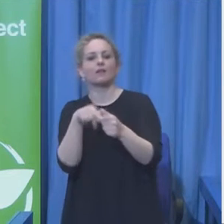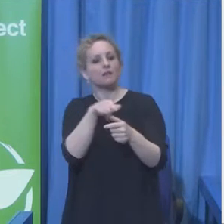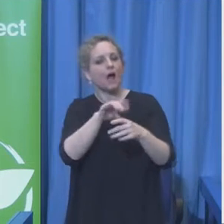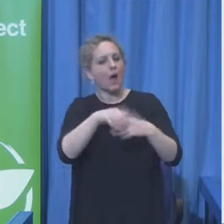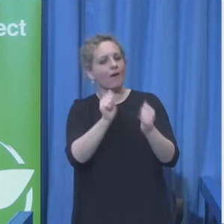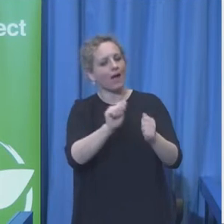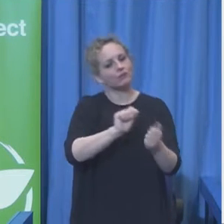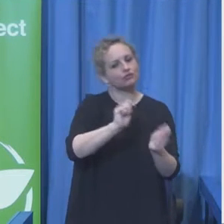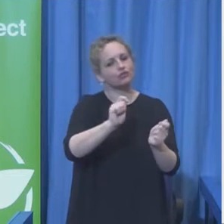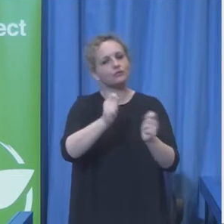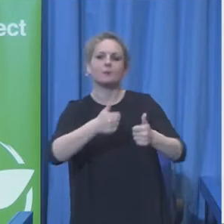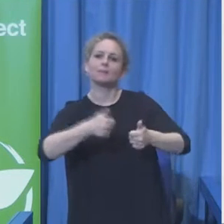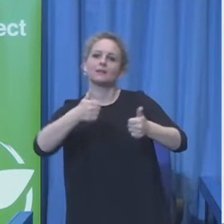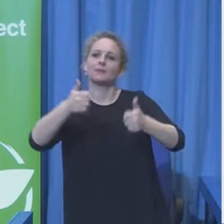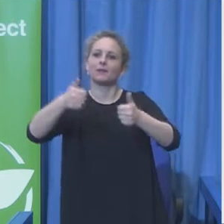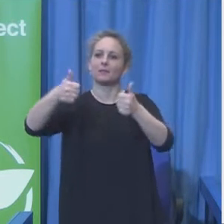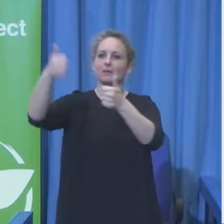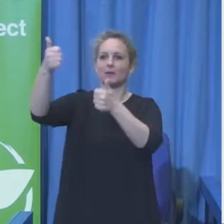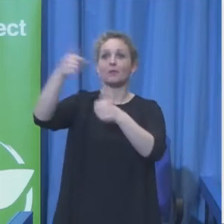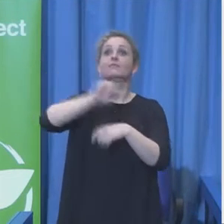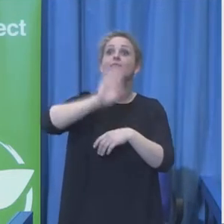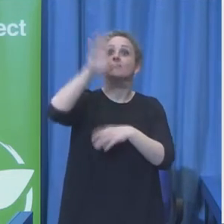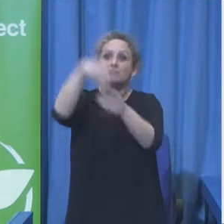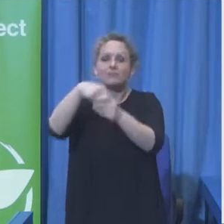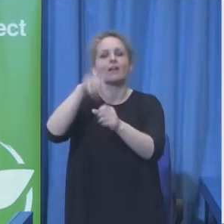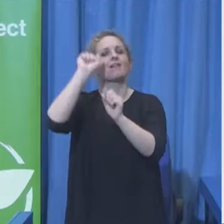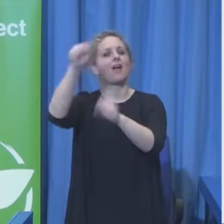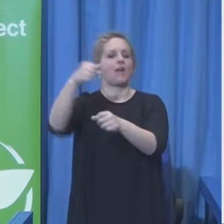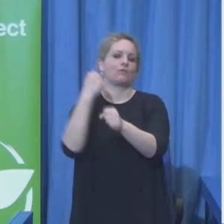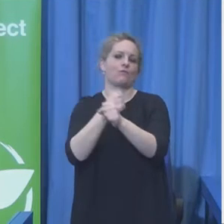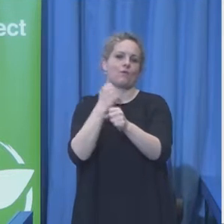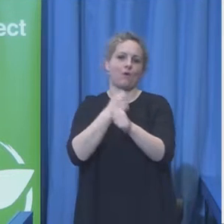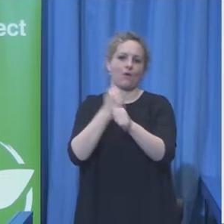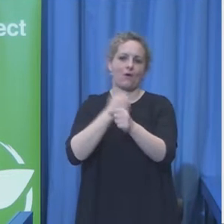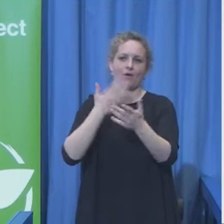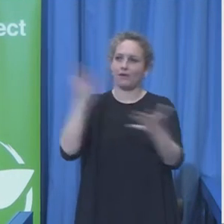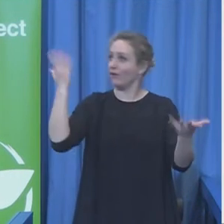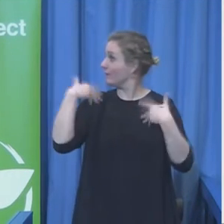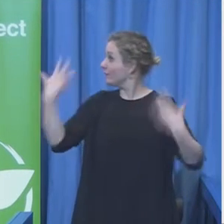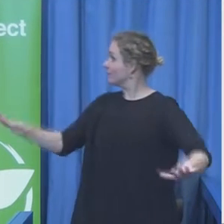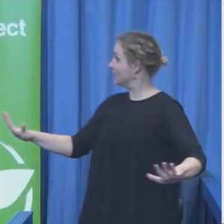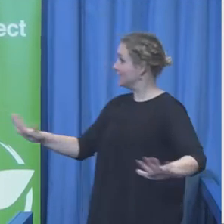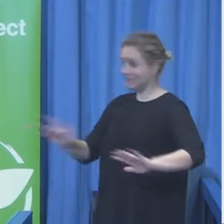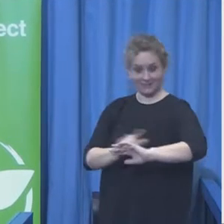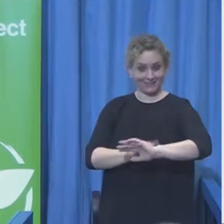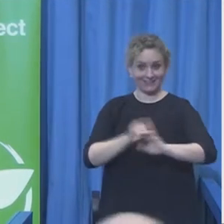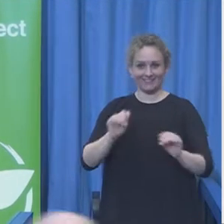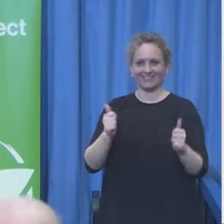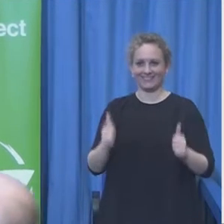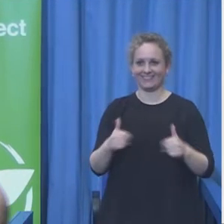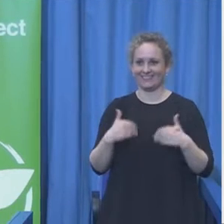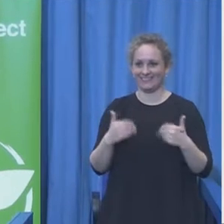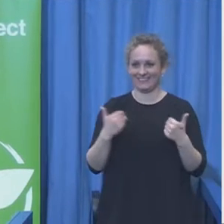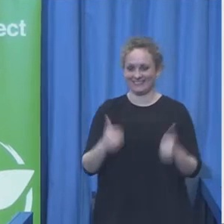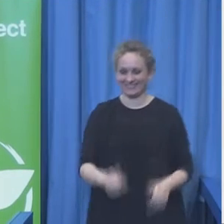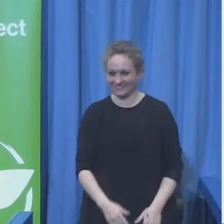environment. That's all I have. Thank you. Thank you, Joseph.